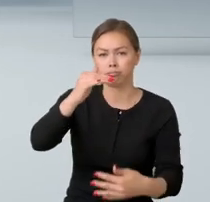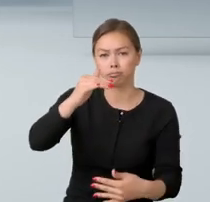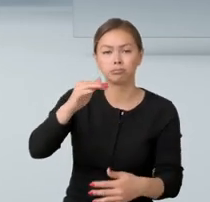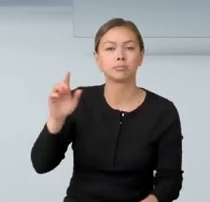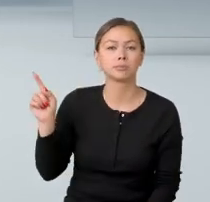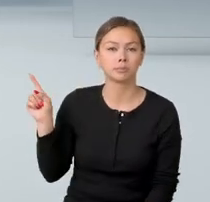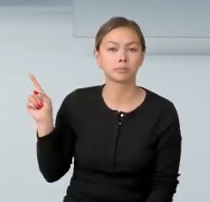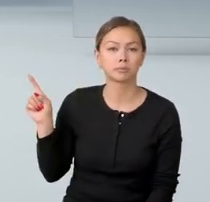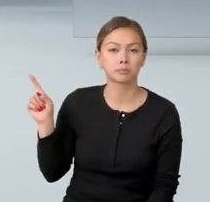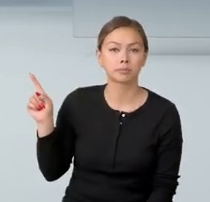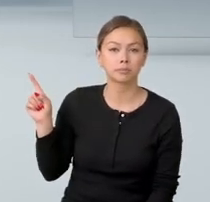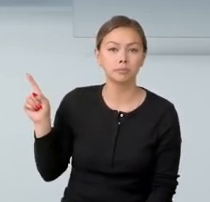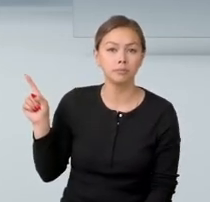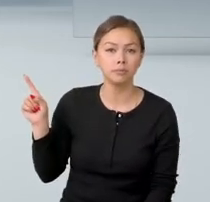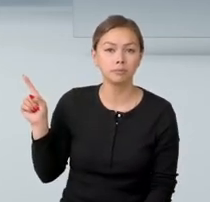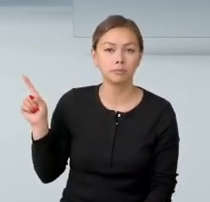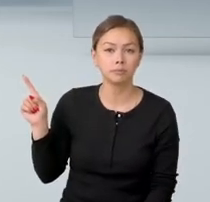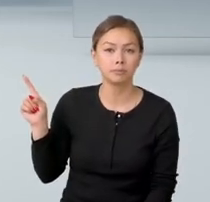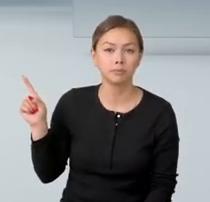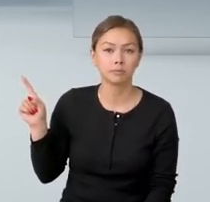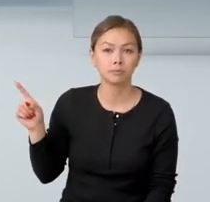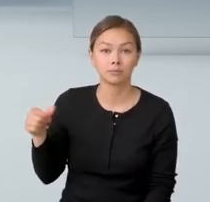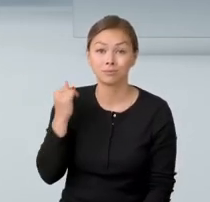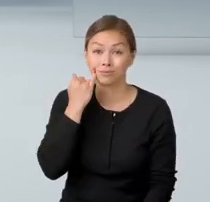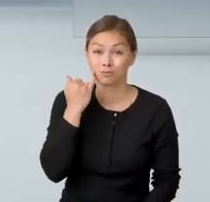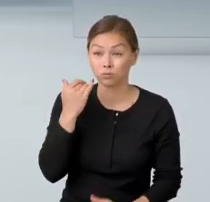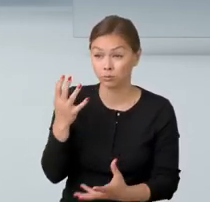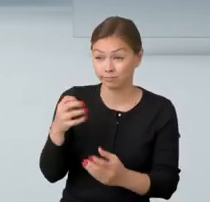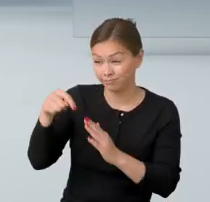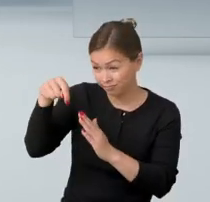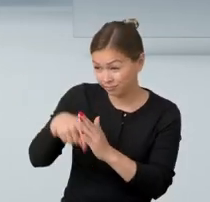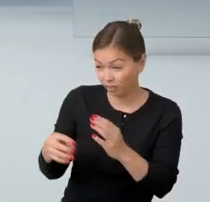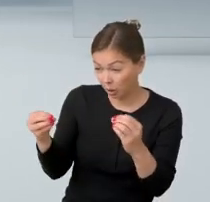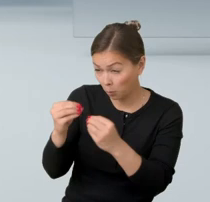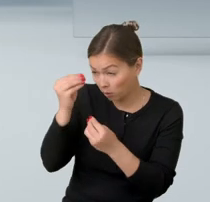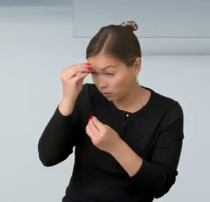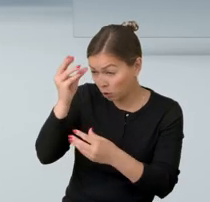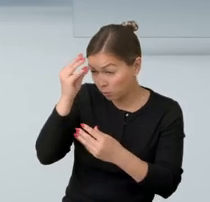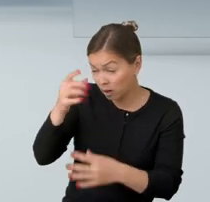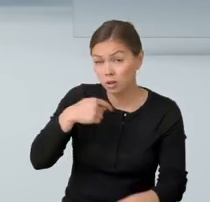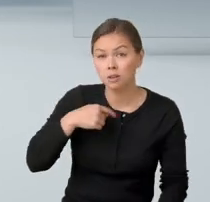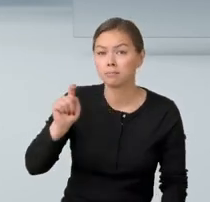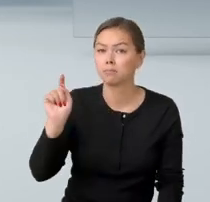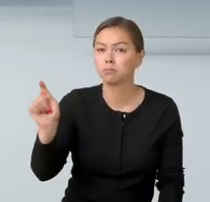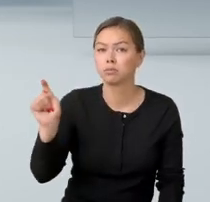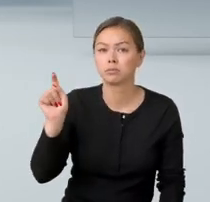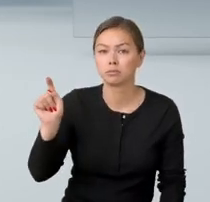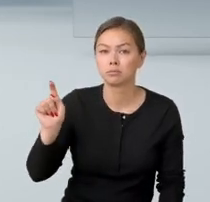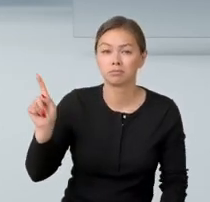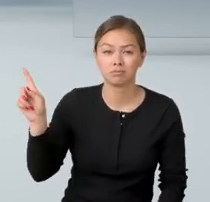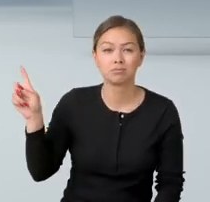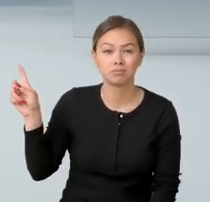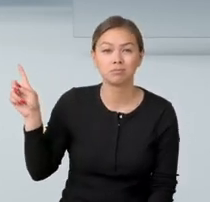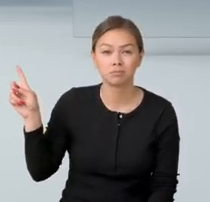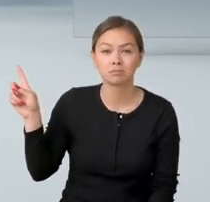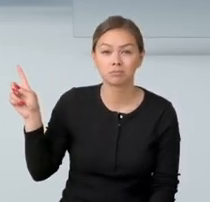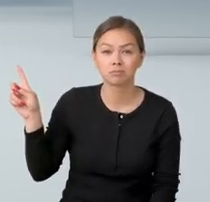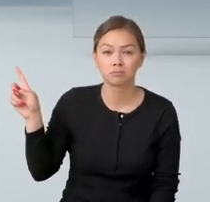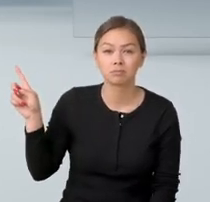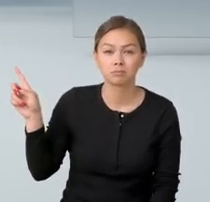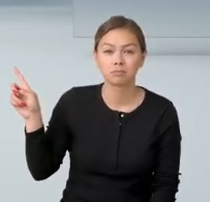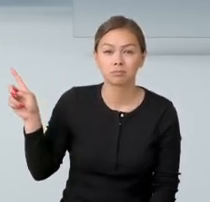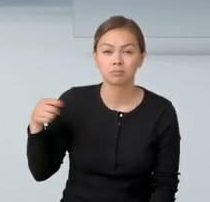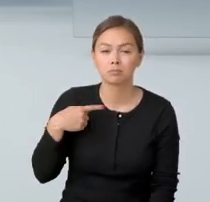created if I click to see what informations I have on this request I can click in the